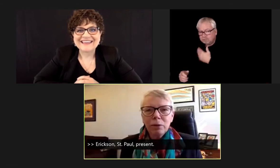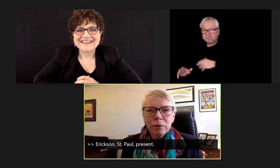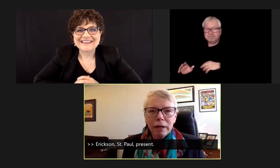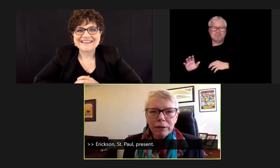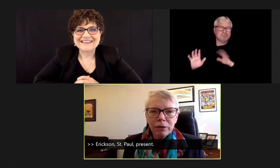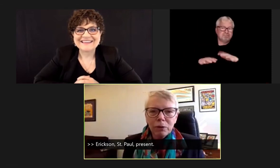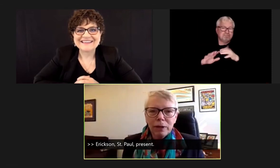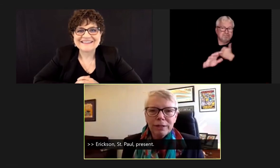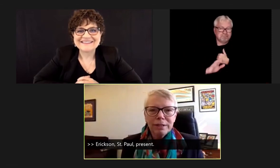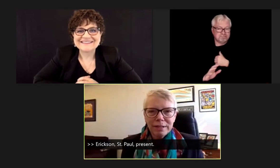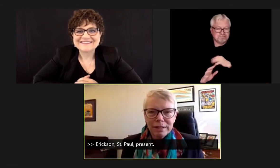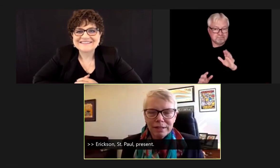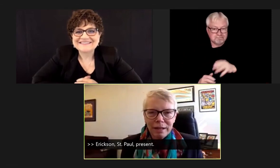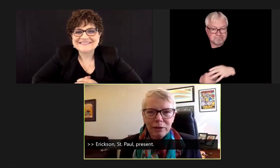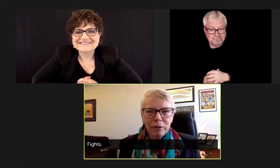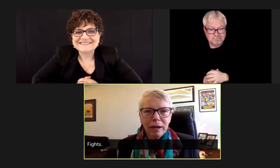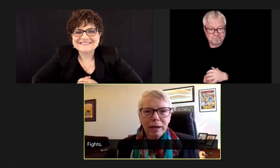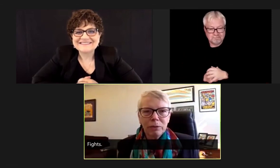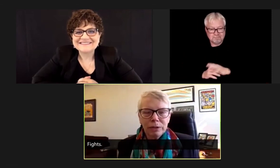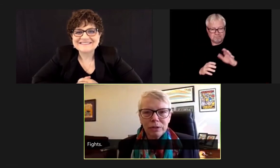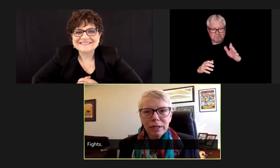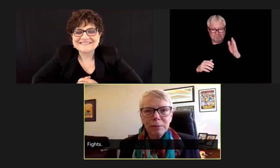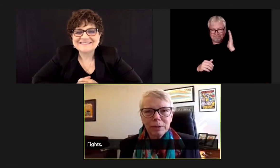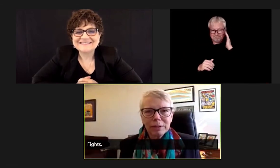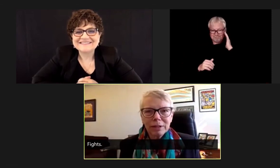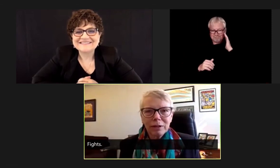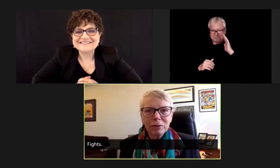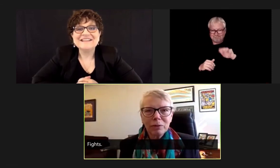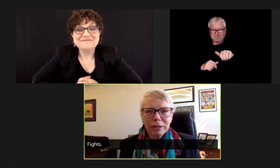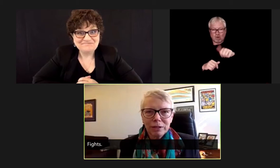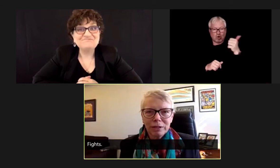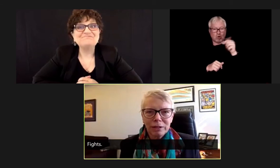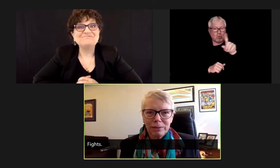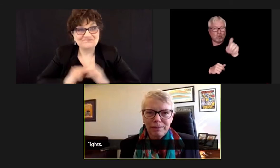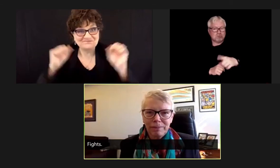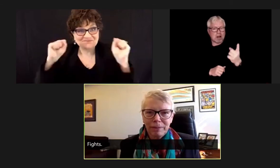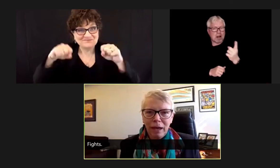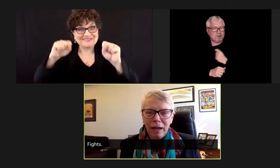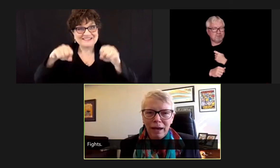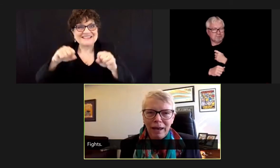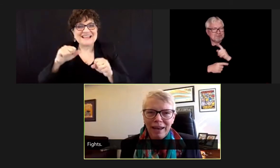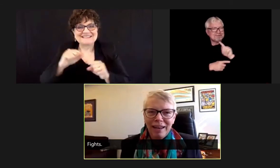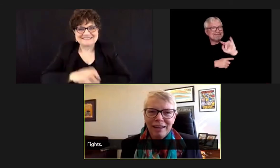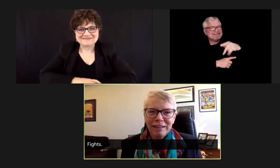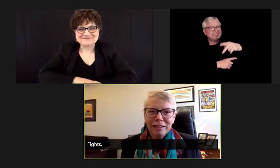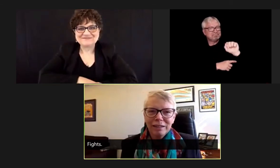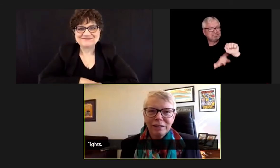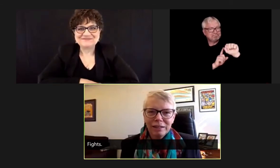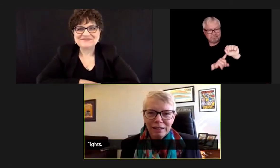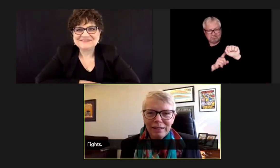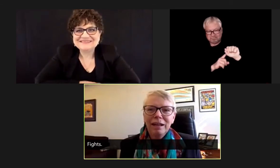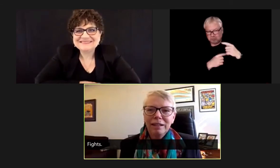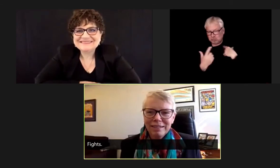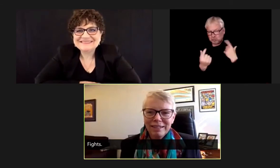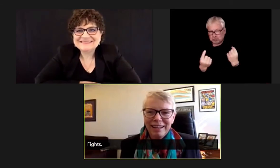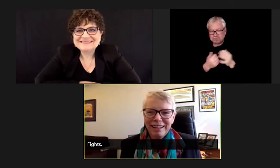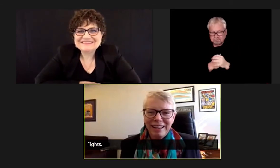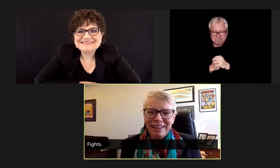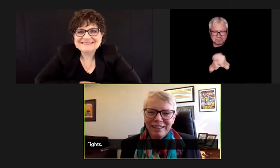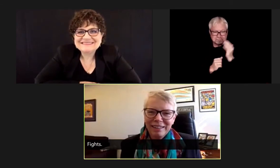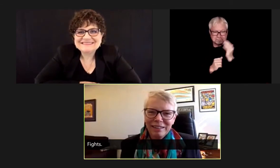I know the other question that you had was tips on what to do. And